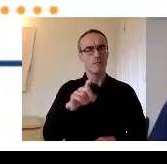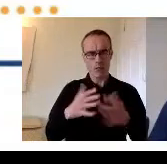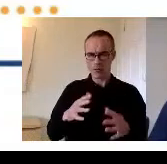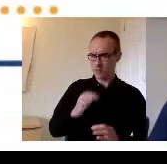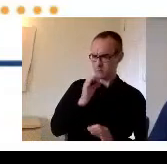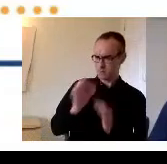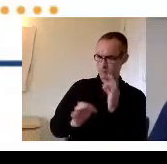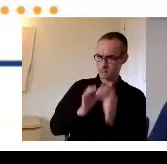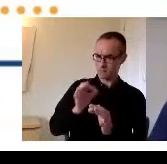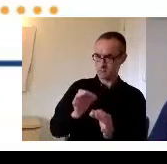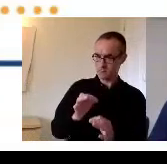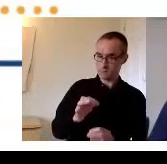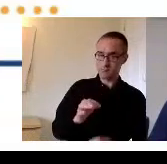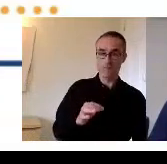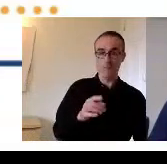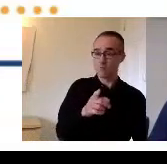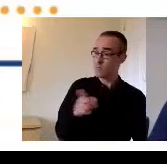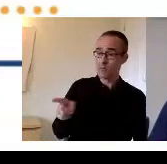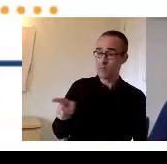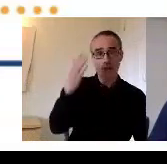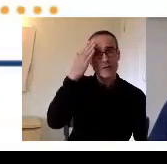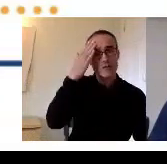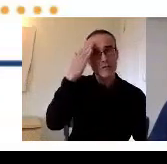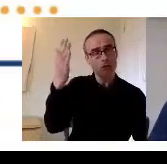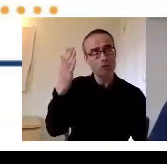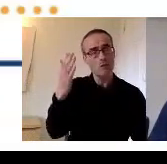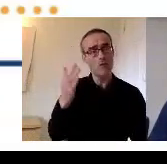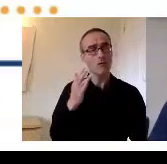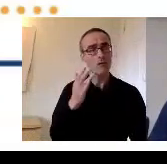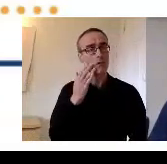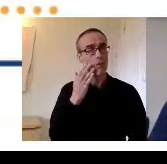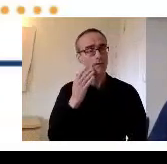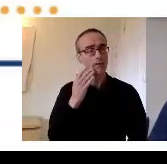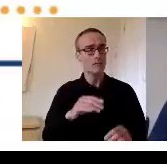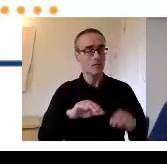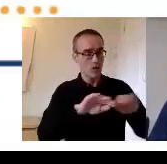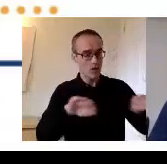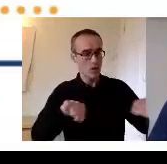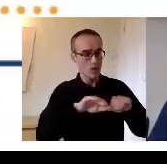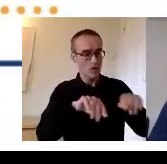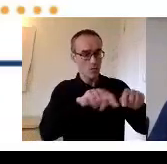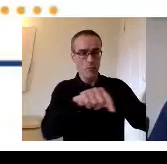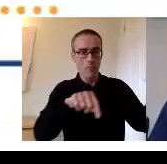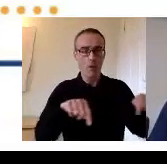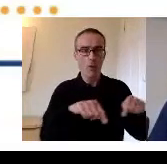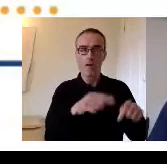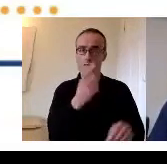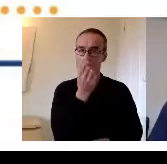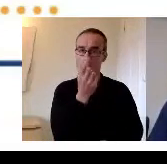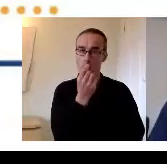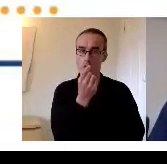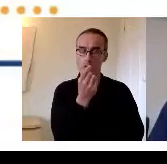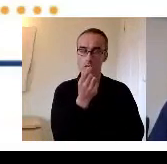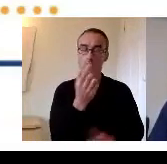when the pool was available, when wasn't. But what we worked with with Swim